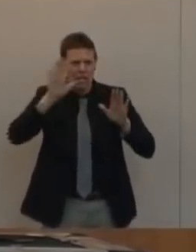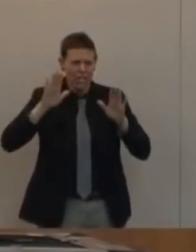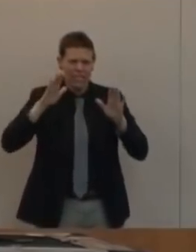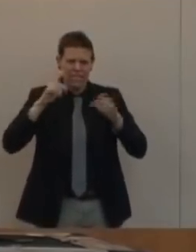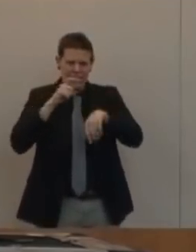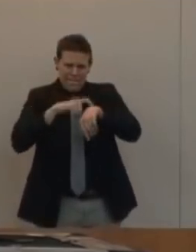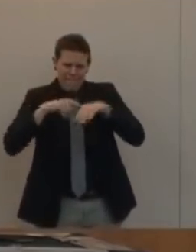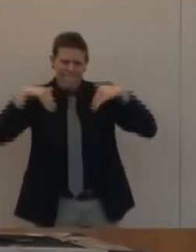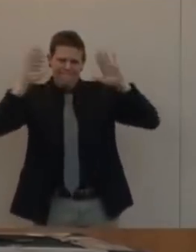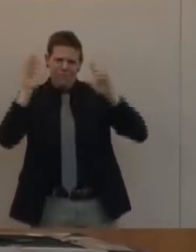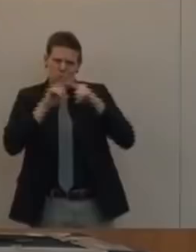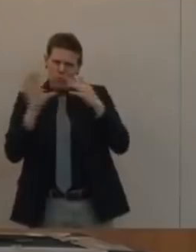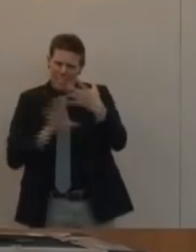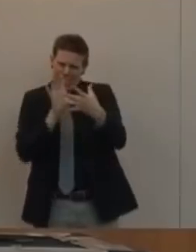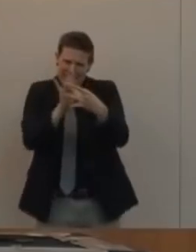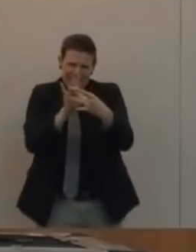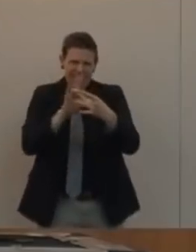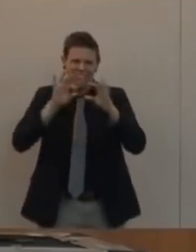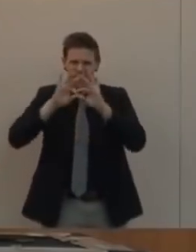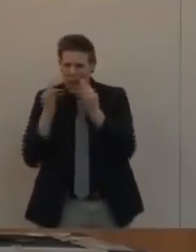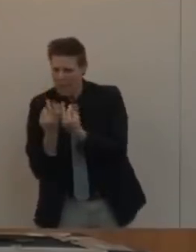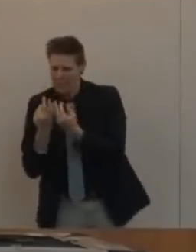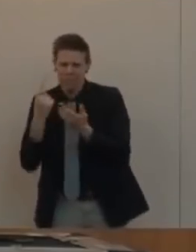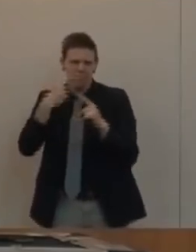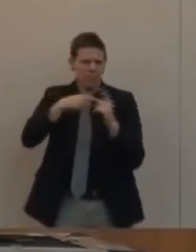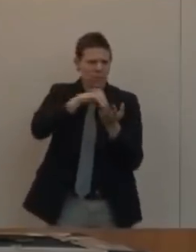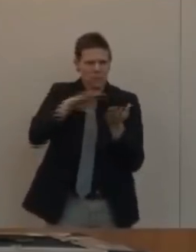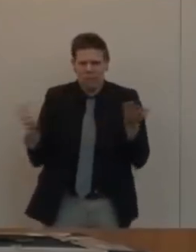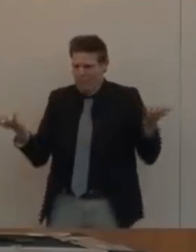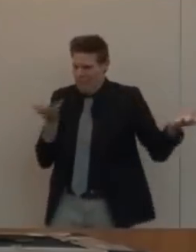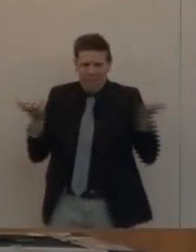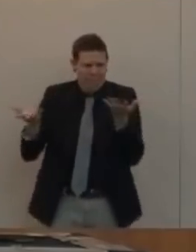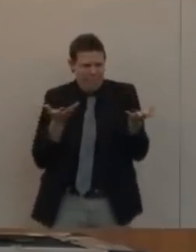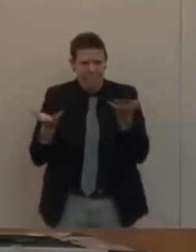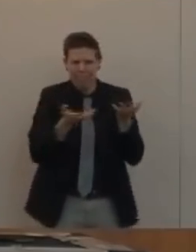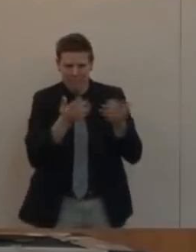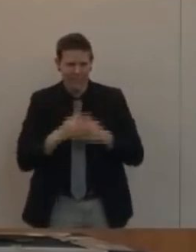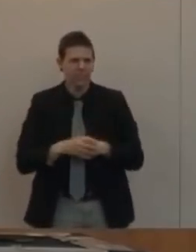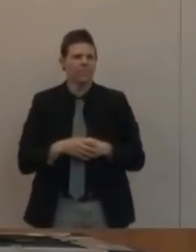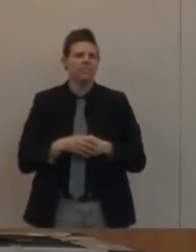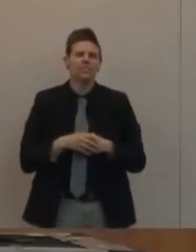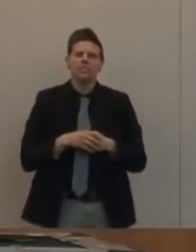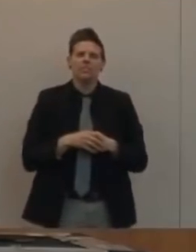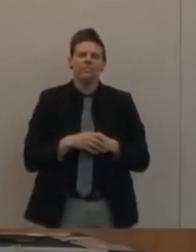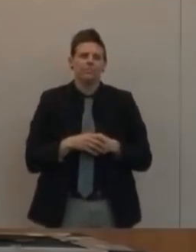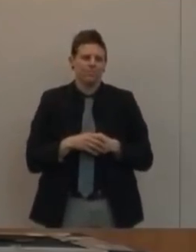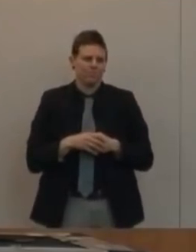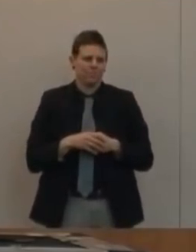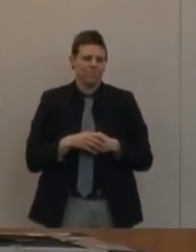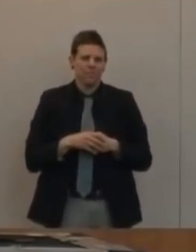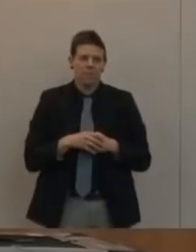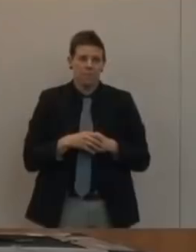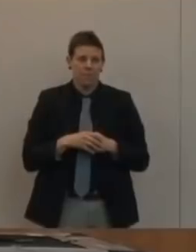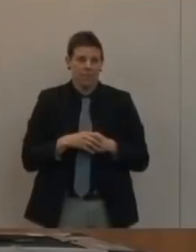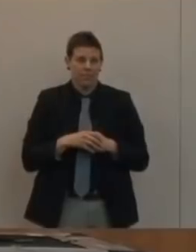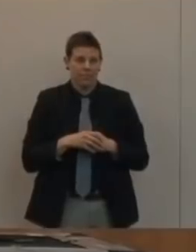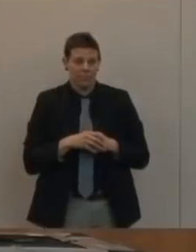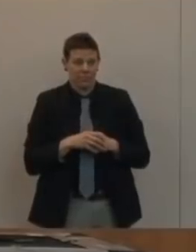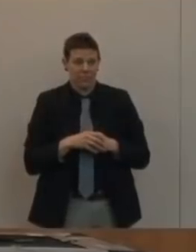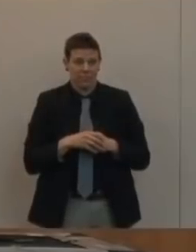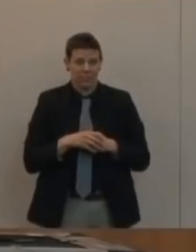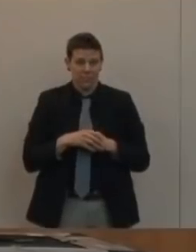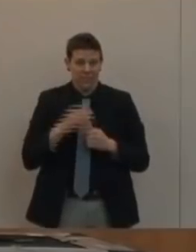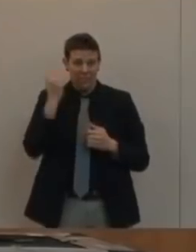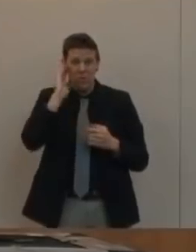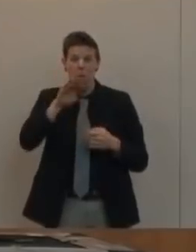with their families and students. And for all those students who aren't in May going to get to have a large